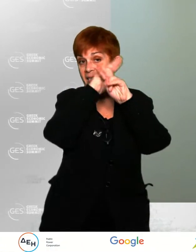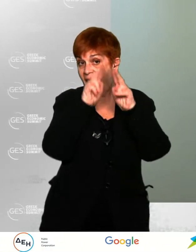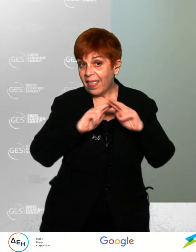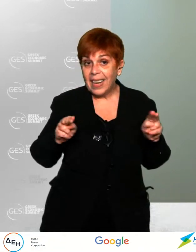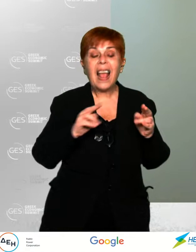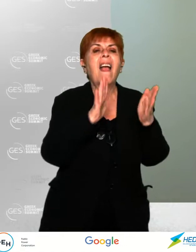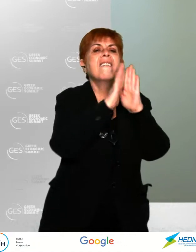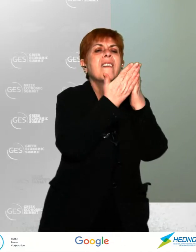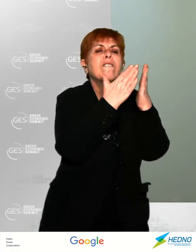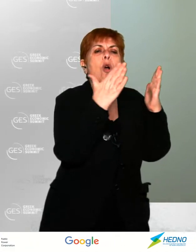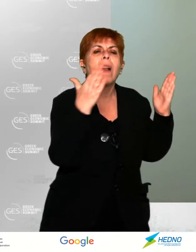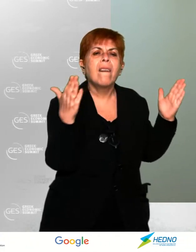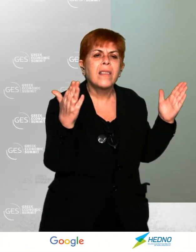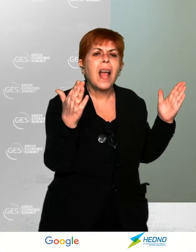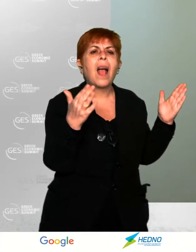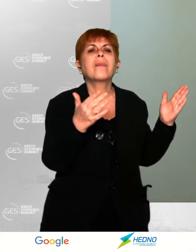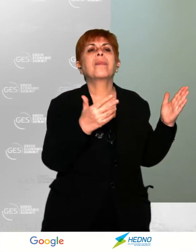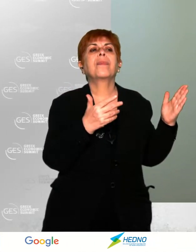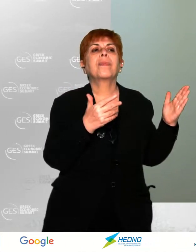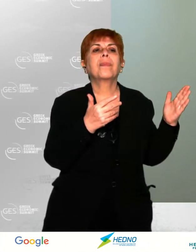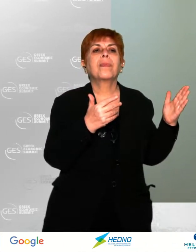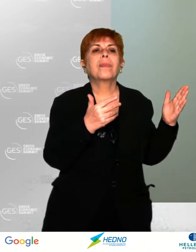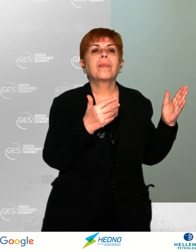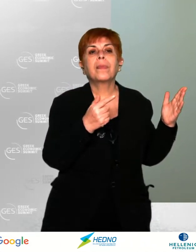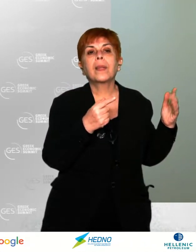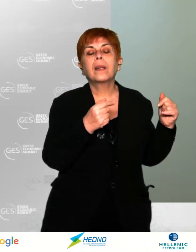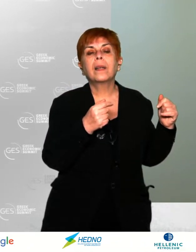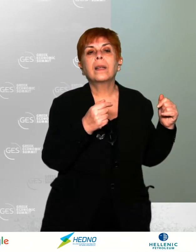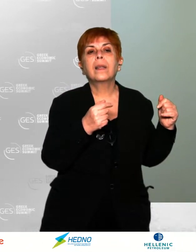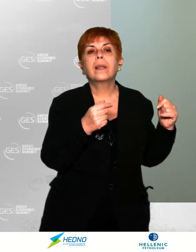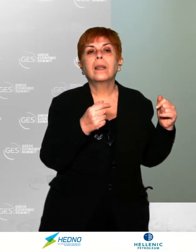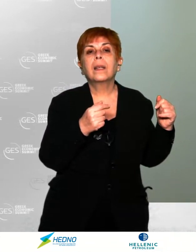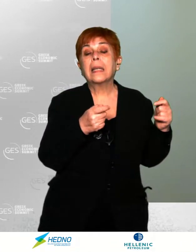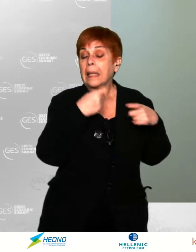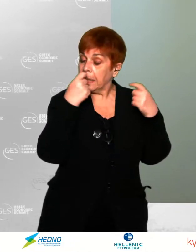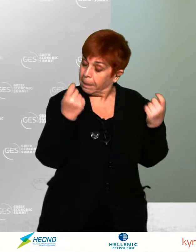effect on growth will massive climate action have.